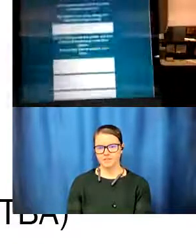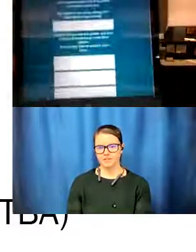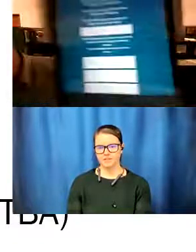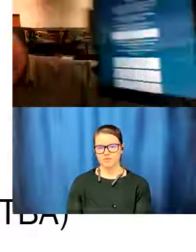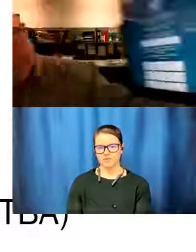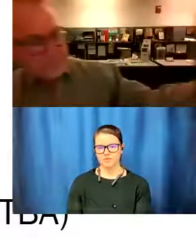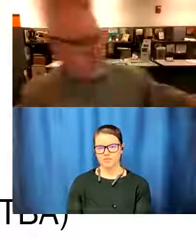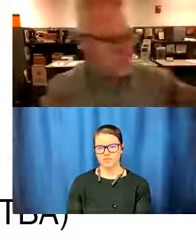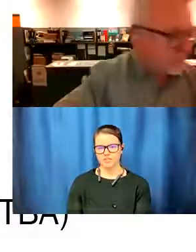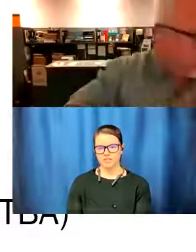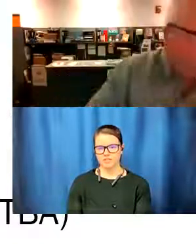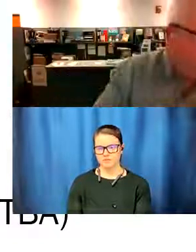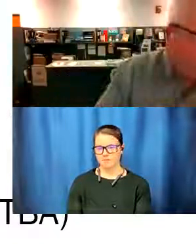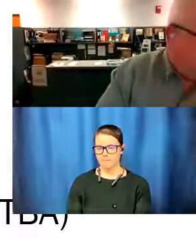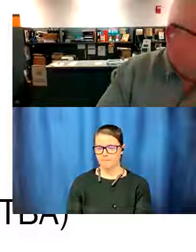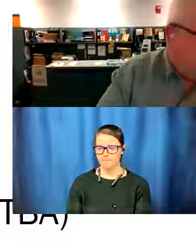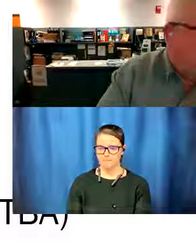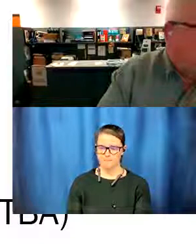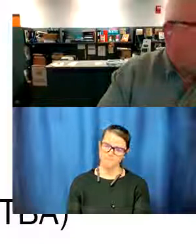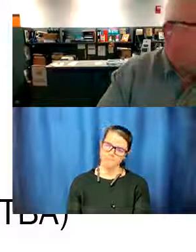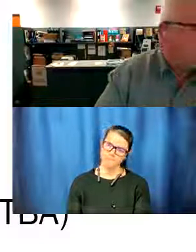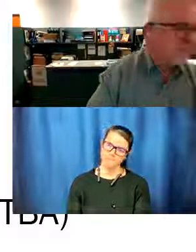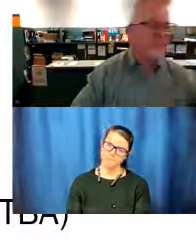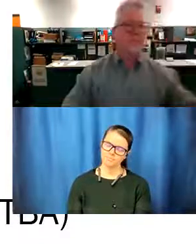Here's how you fill out the information.